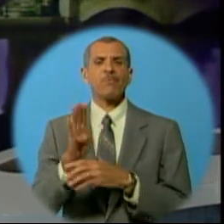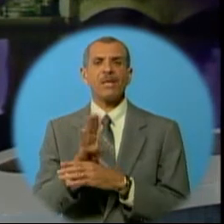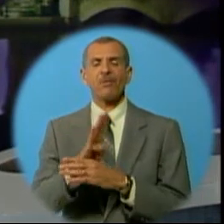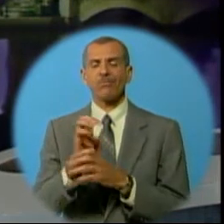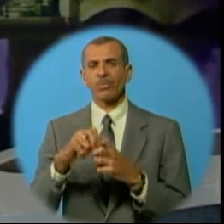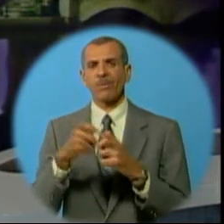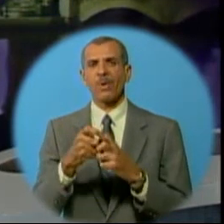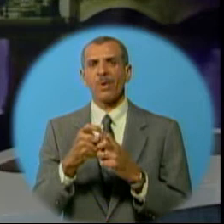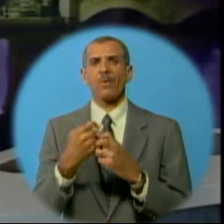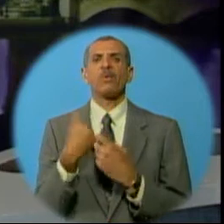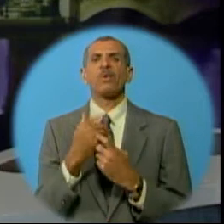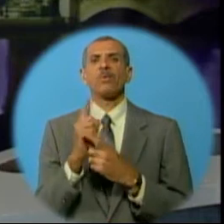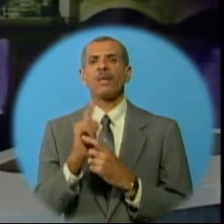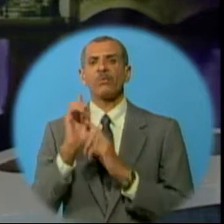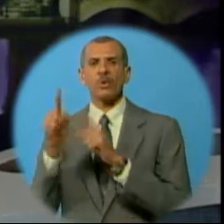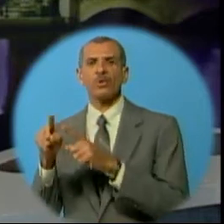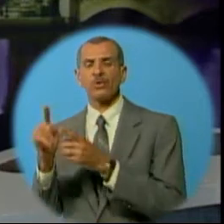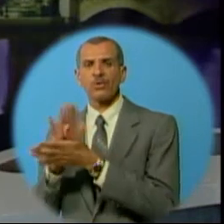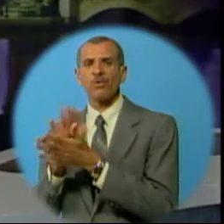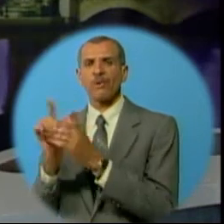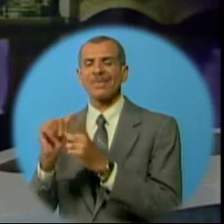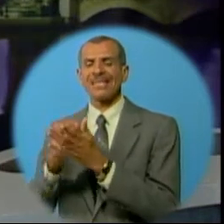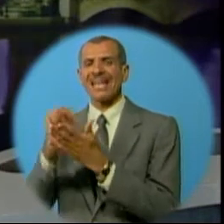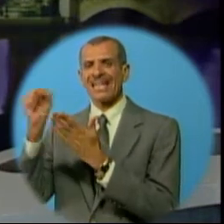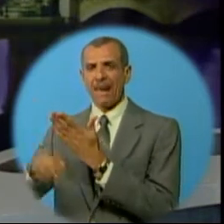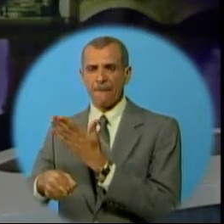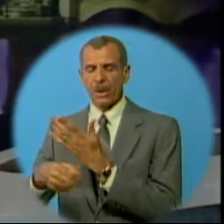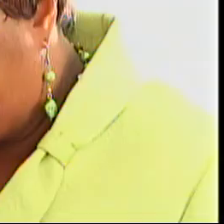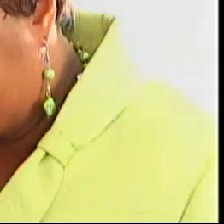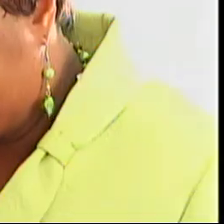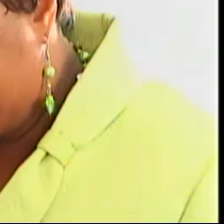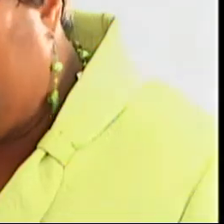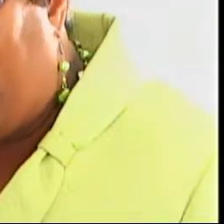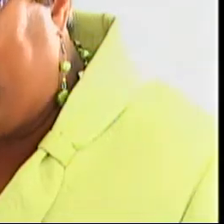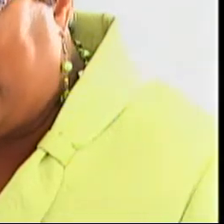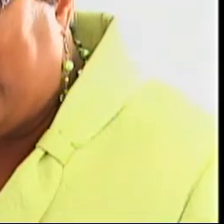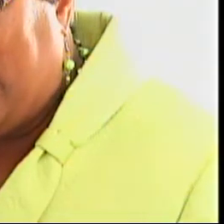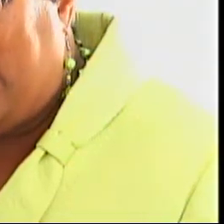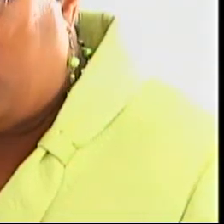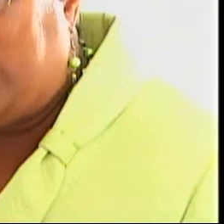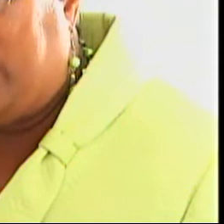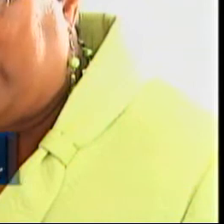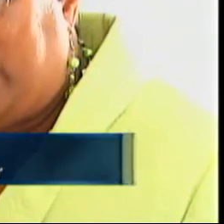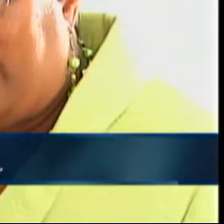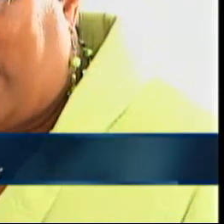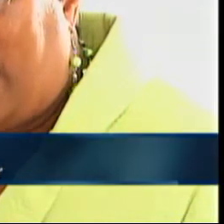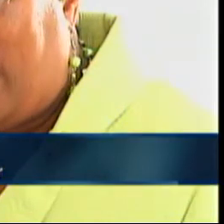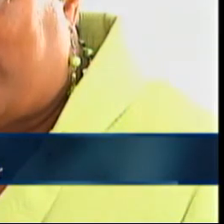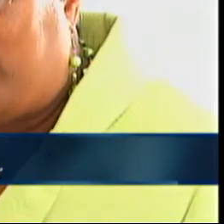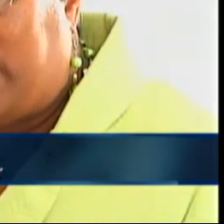current education system would be attending from September. We are going to be offering to them an